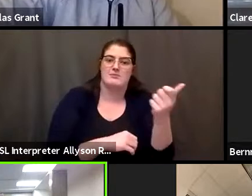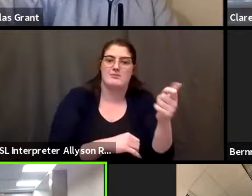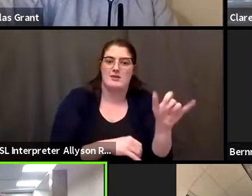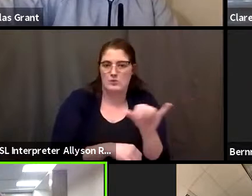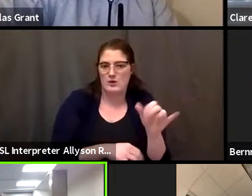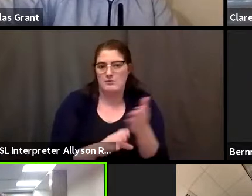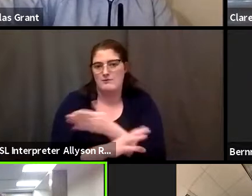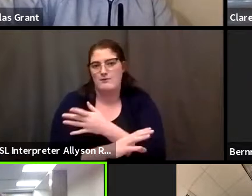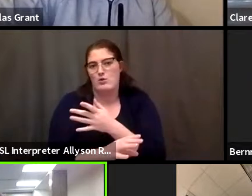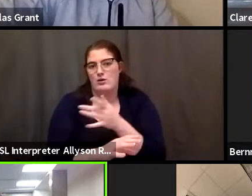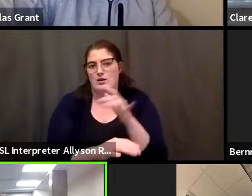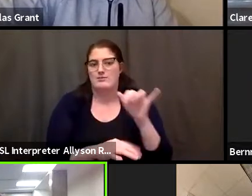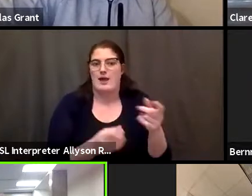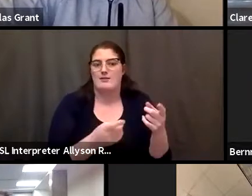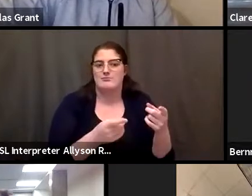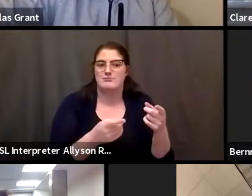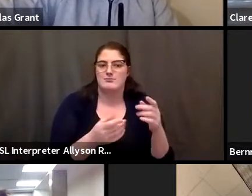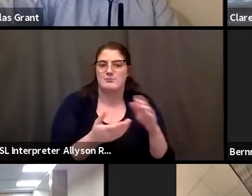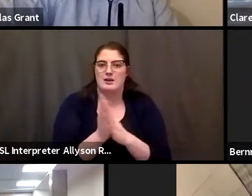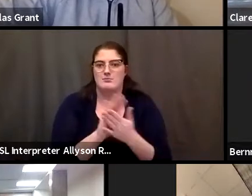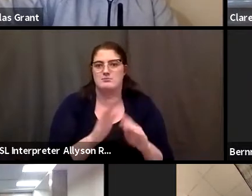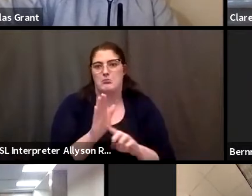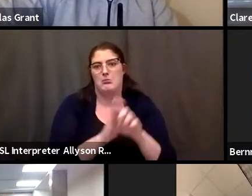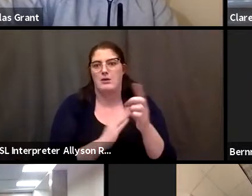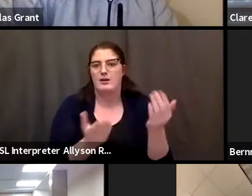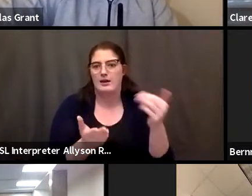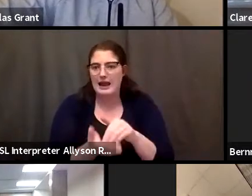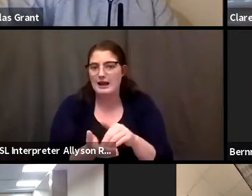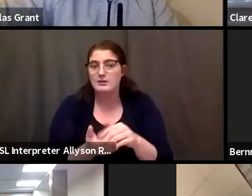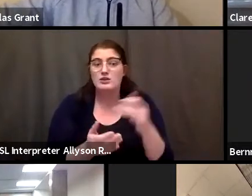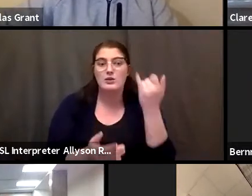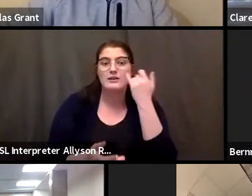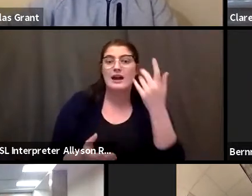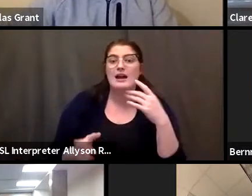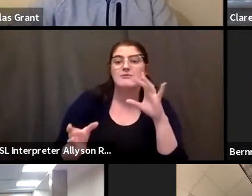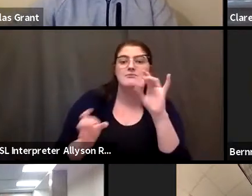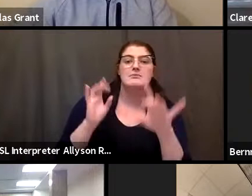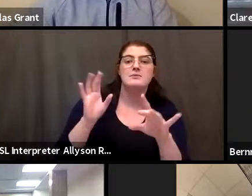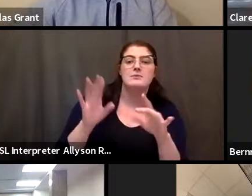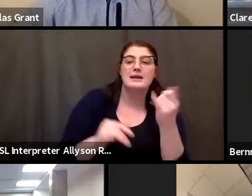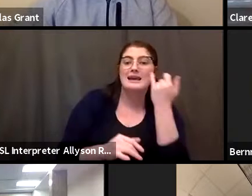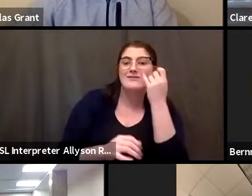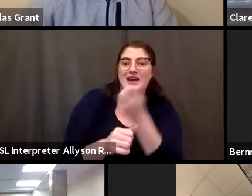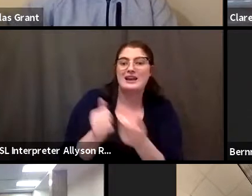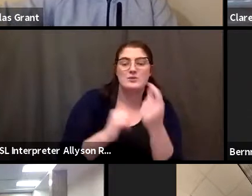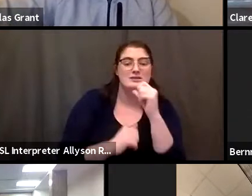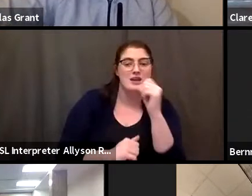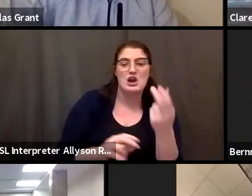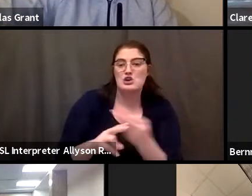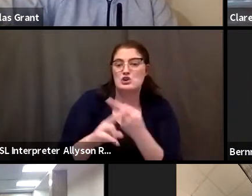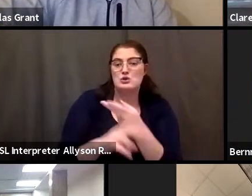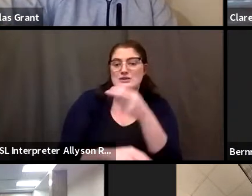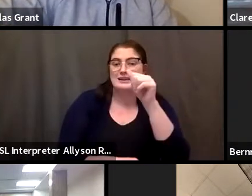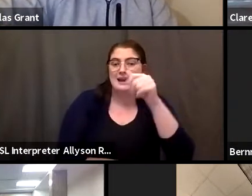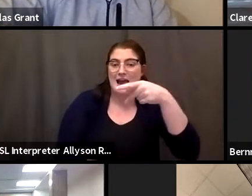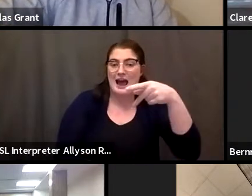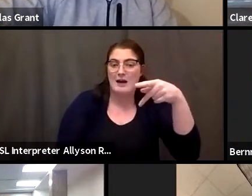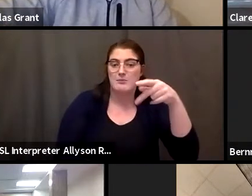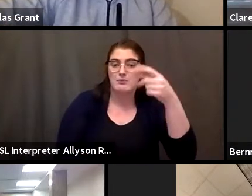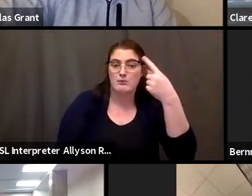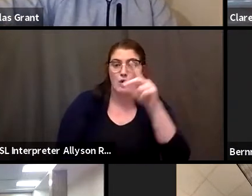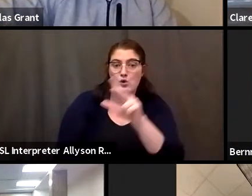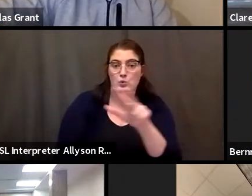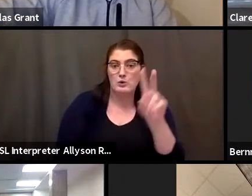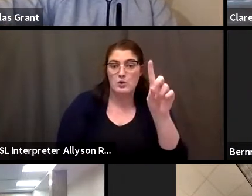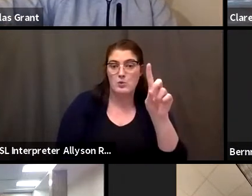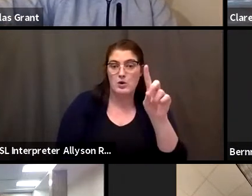a nuisance again. If I can make a suggestion for that, if anybody is not using the app for 311 to